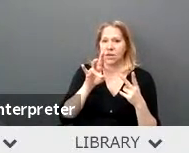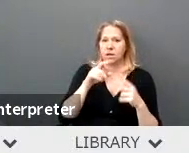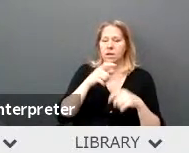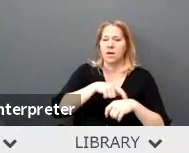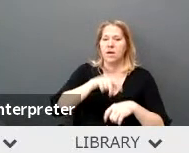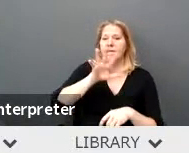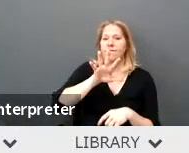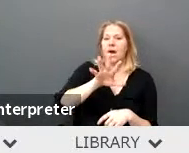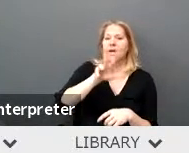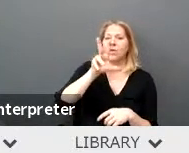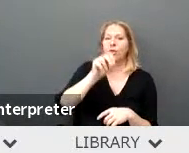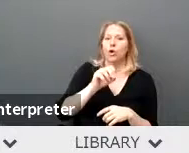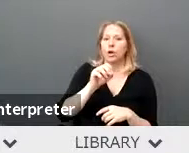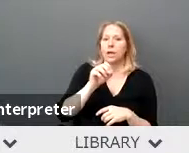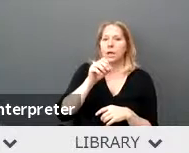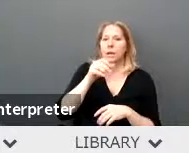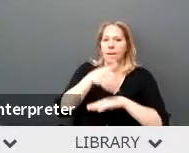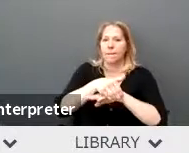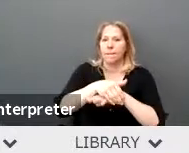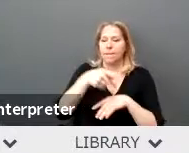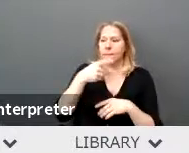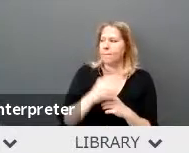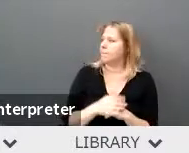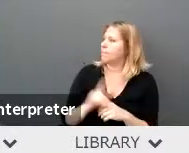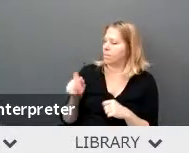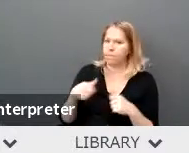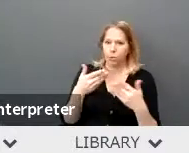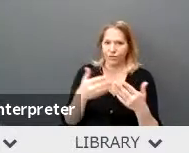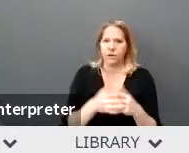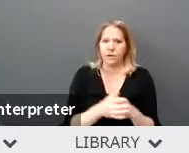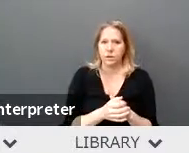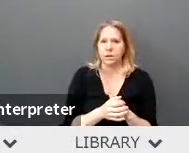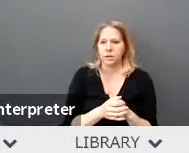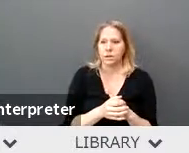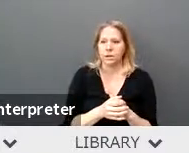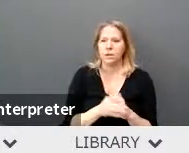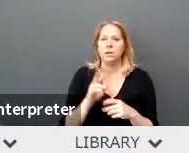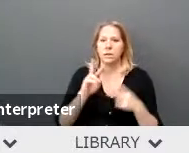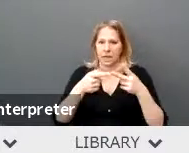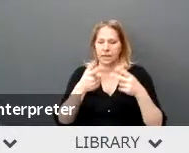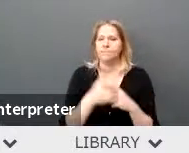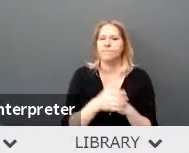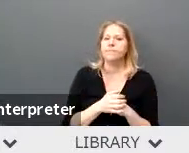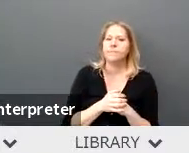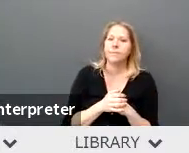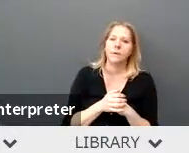at 5:30 PM? So moved. Second.